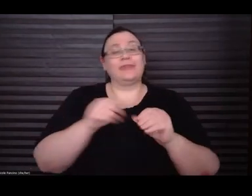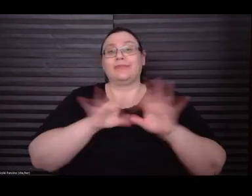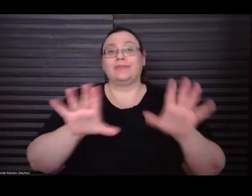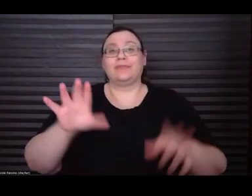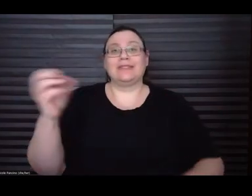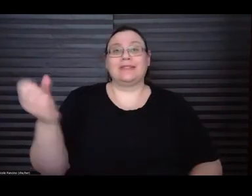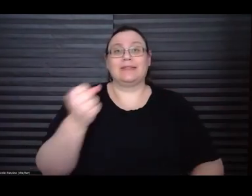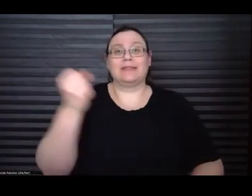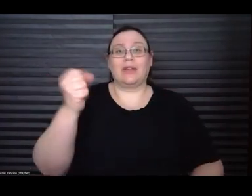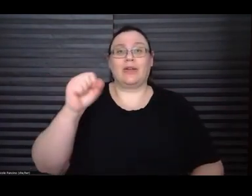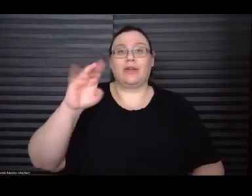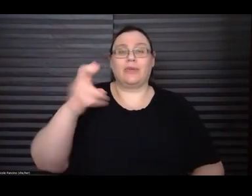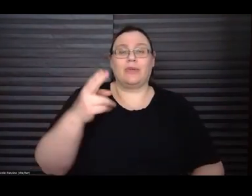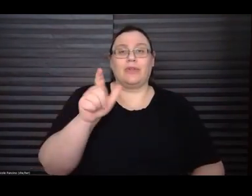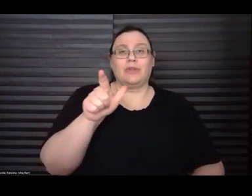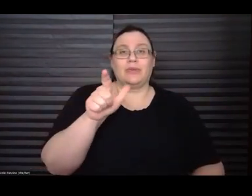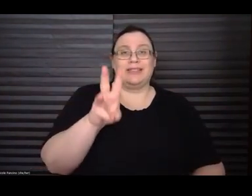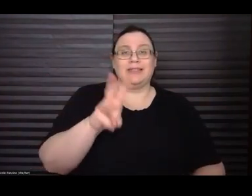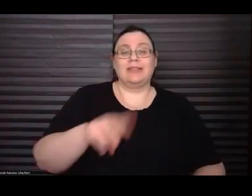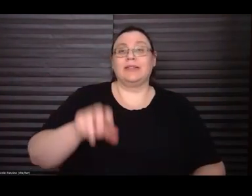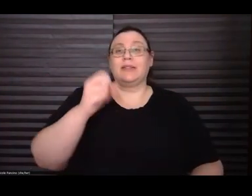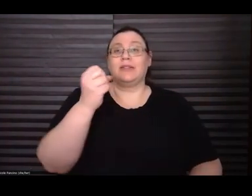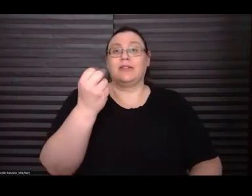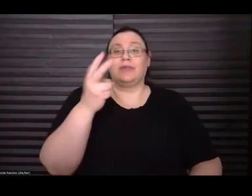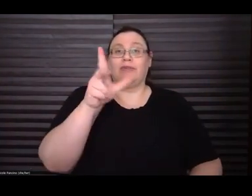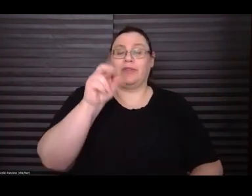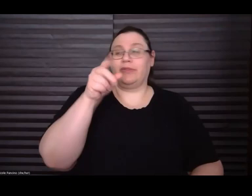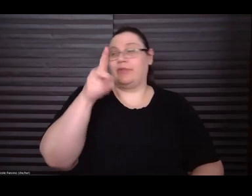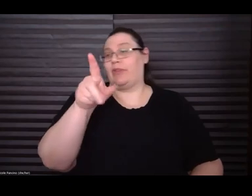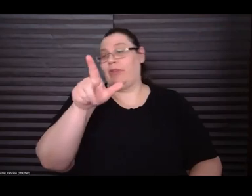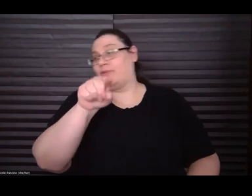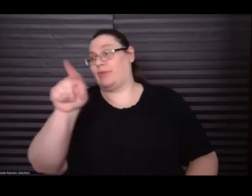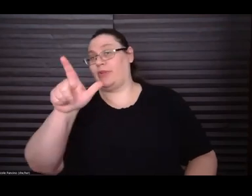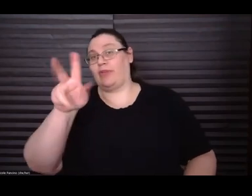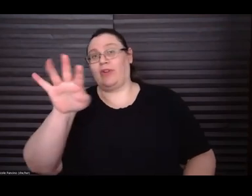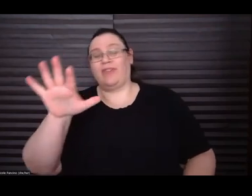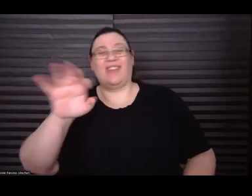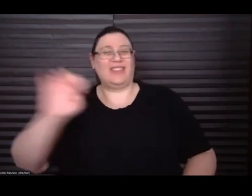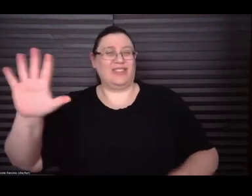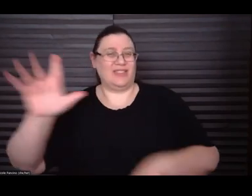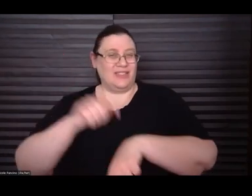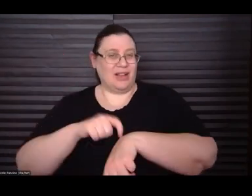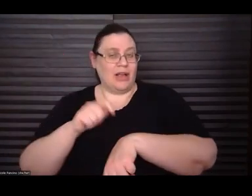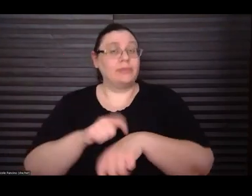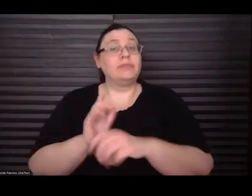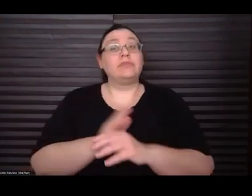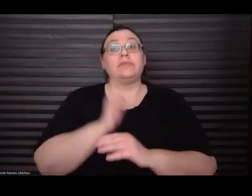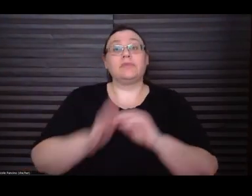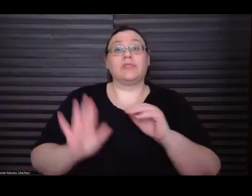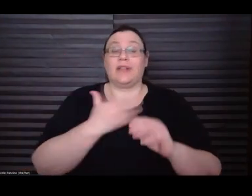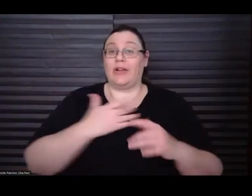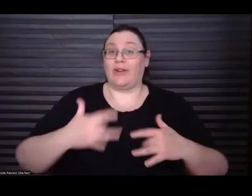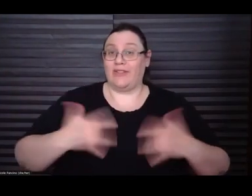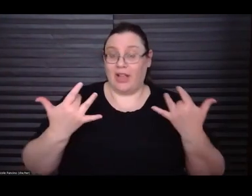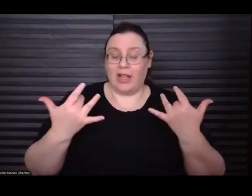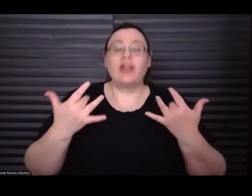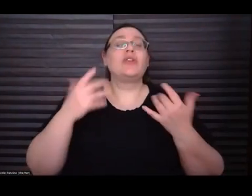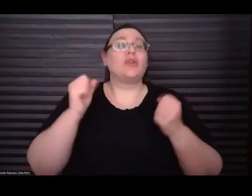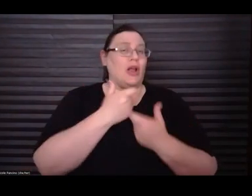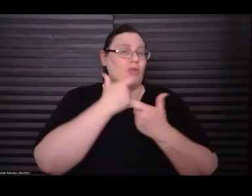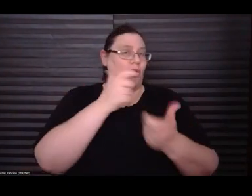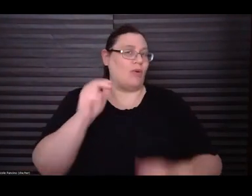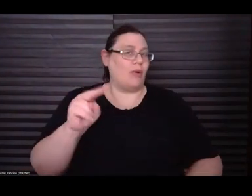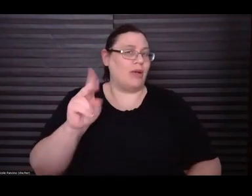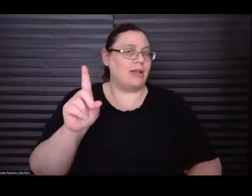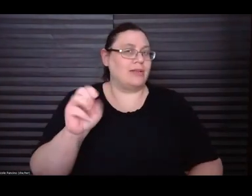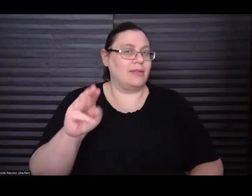Saturday, March 26th from 3:20 to 4:35 p.m. Eastern Time. After the conclusion of this event, it will be